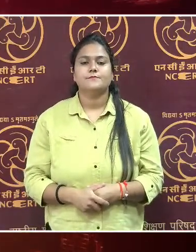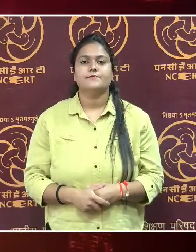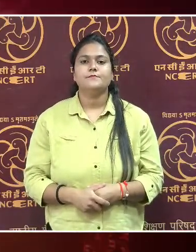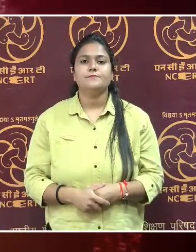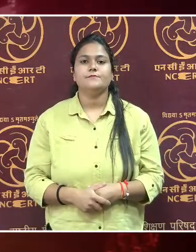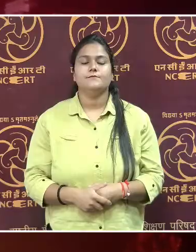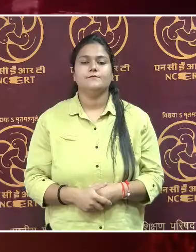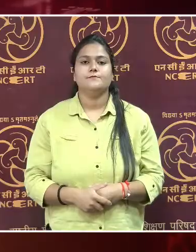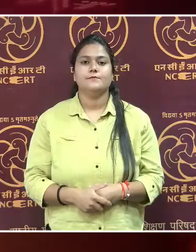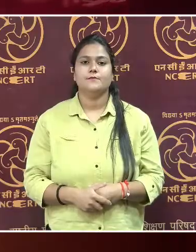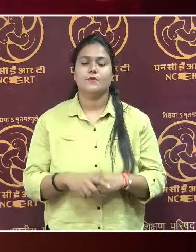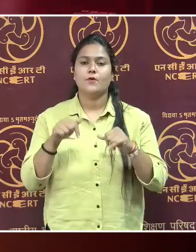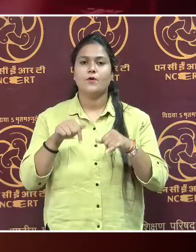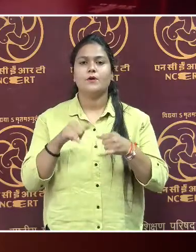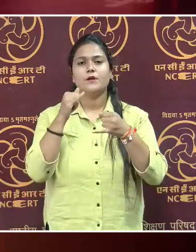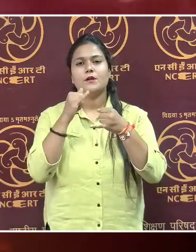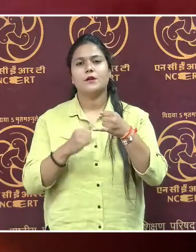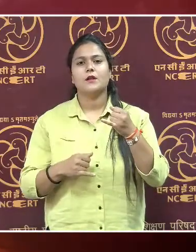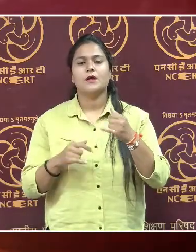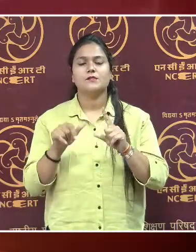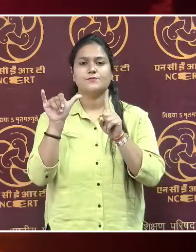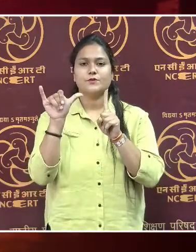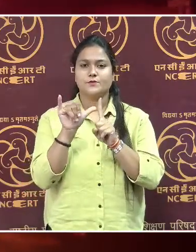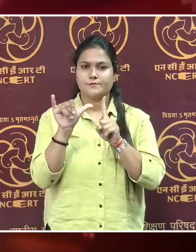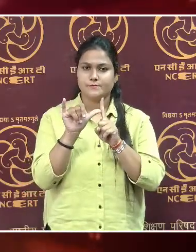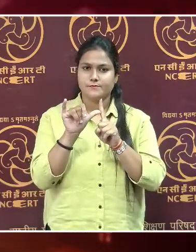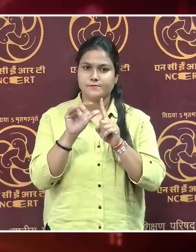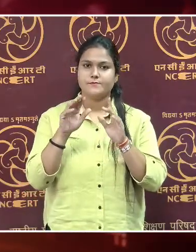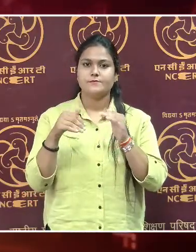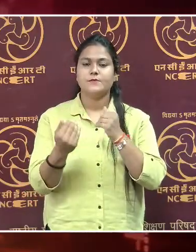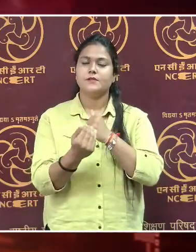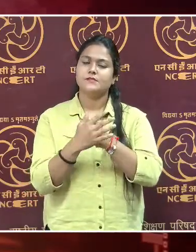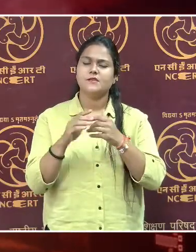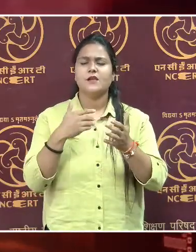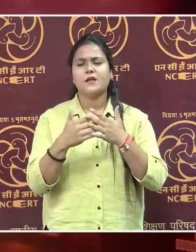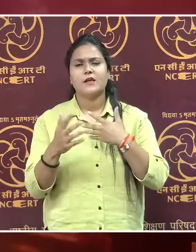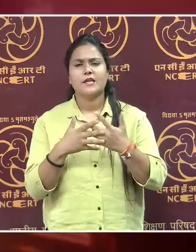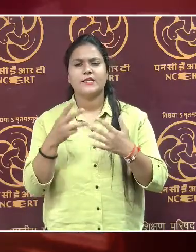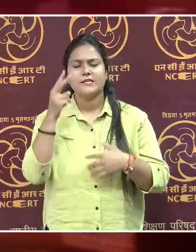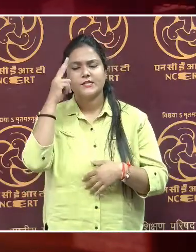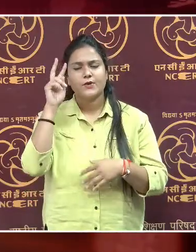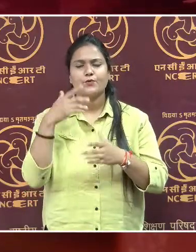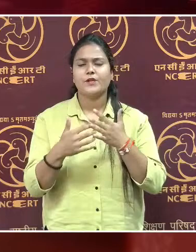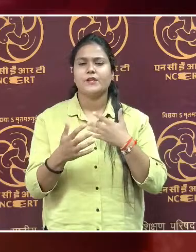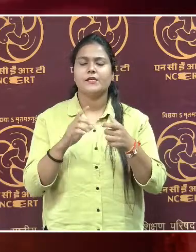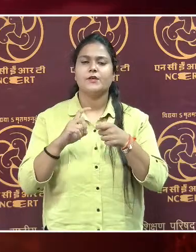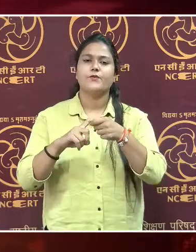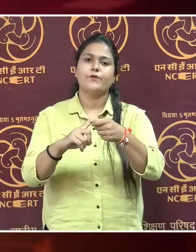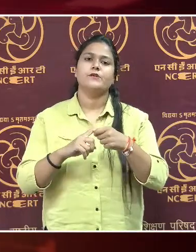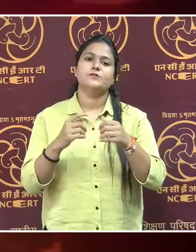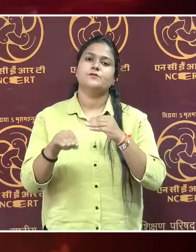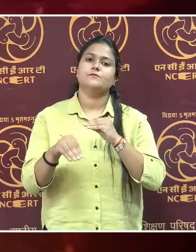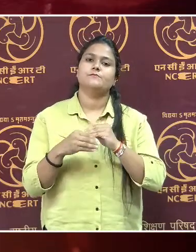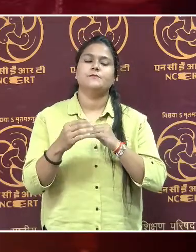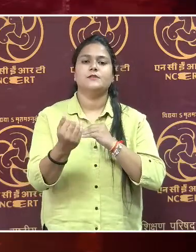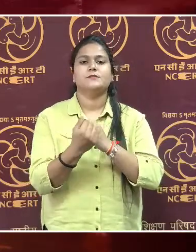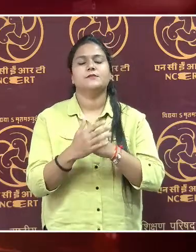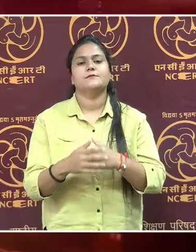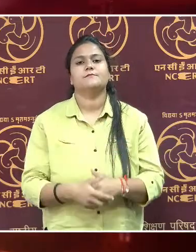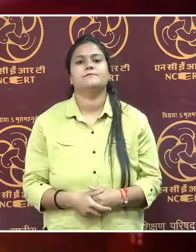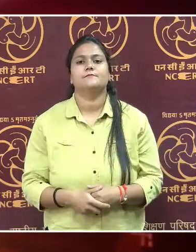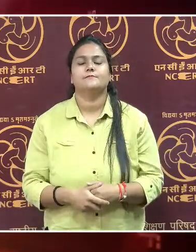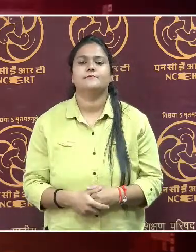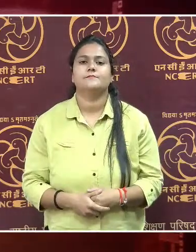dth.isl31@ciet.nic.in. And lastly, on our YouTube handles, you can send us your questions, suggestions and feedback in the live chat box or the comment